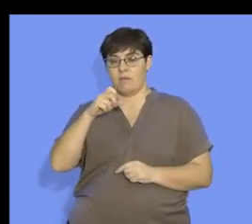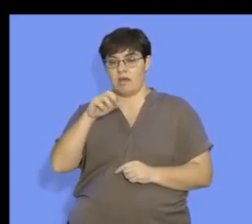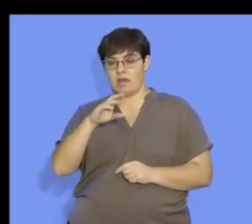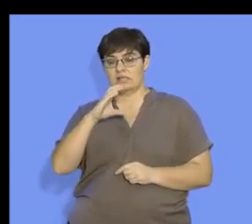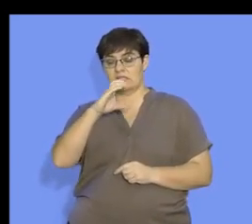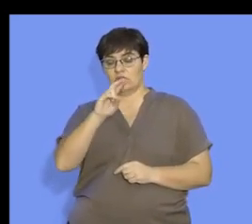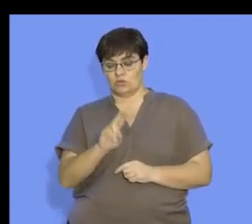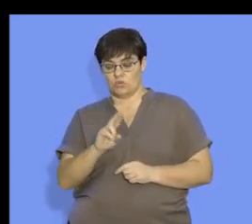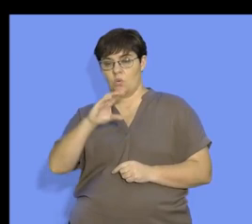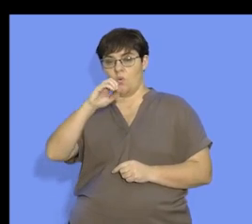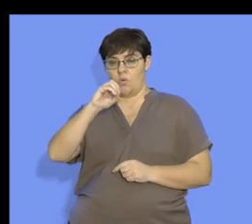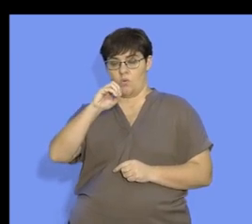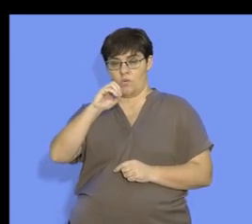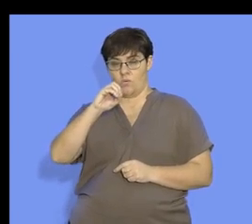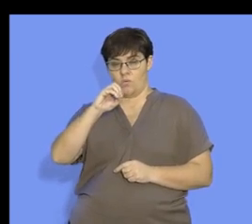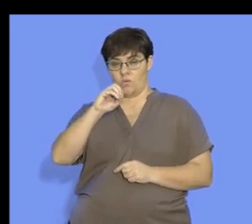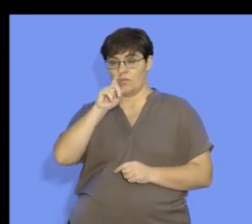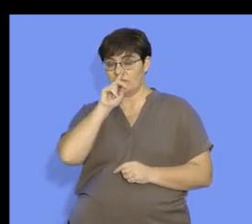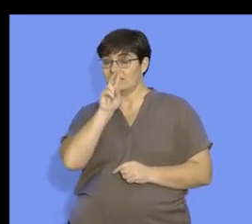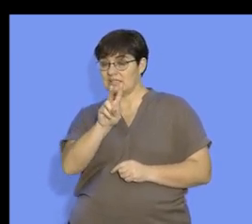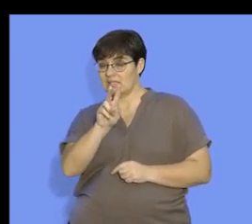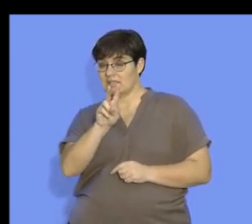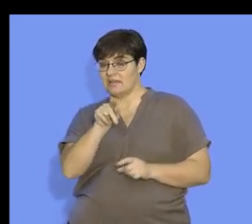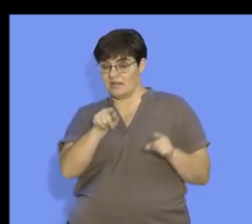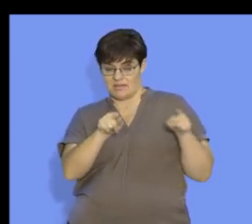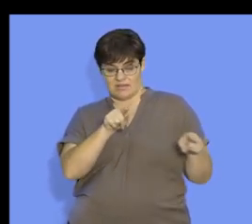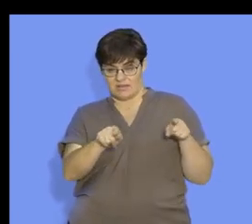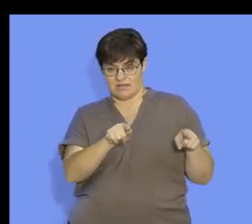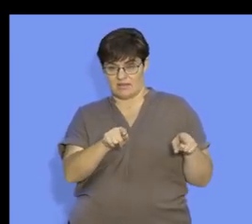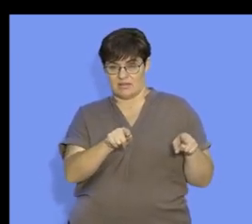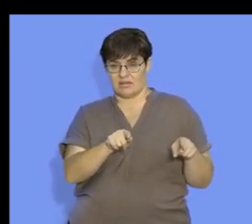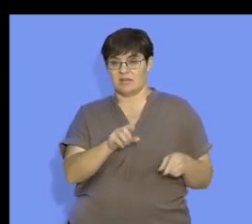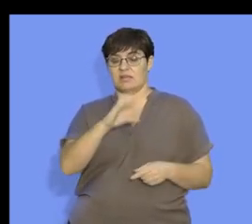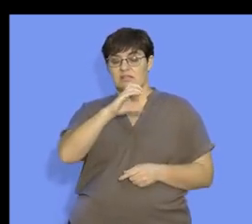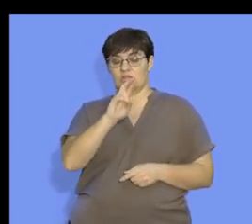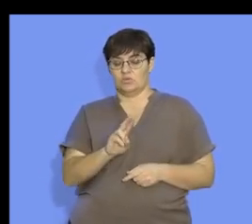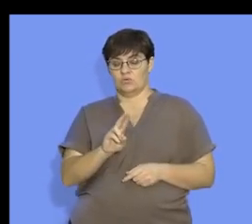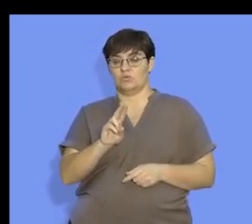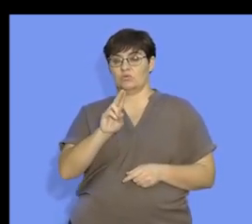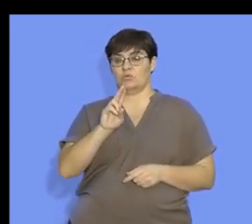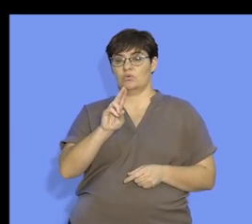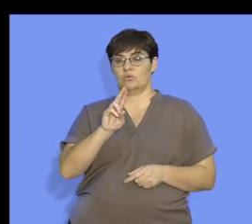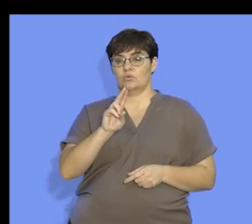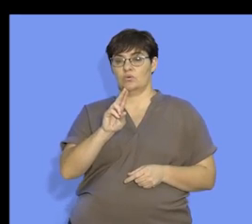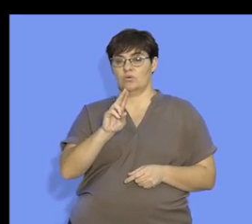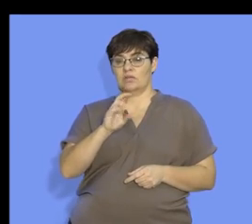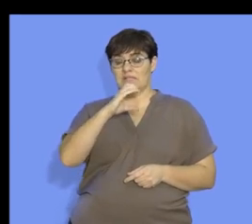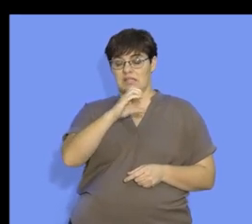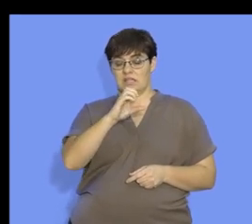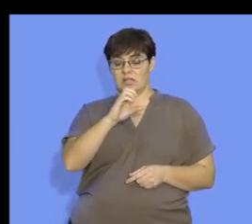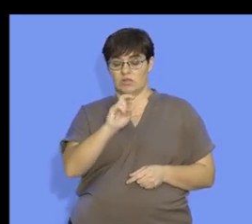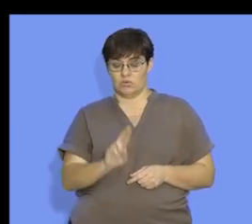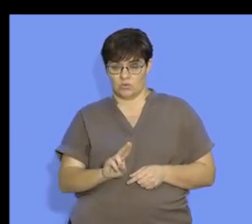copper oxide, right? Take note of the formula of copper oxide. Copper is Cu2 plus,